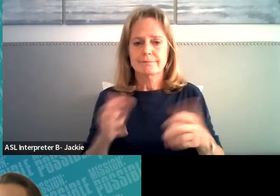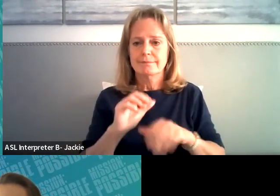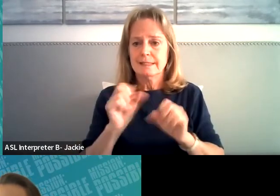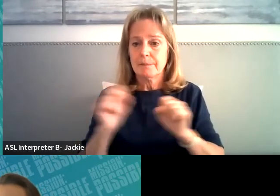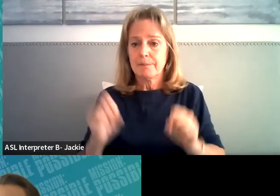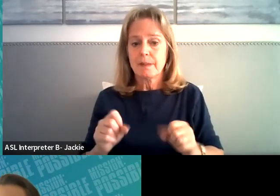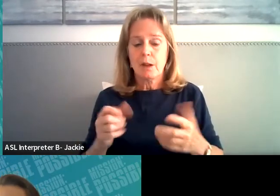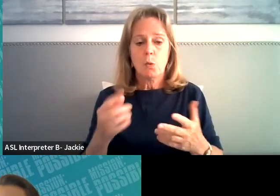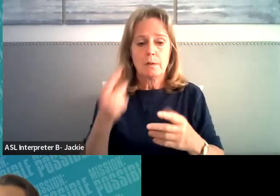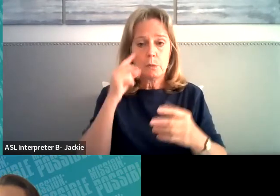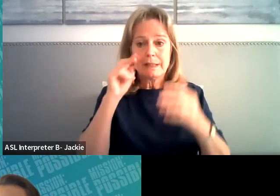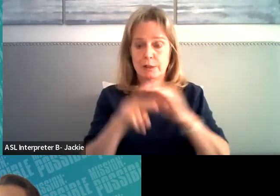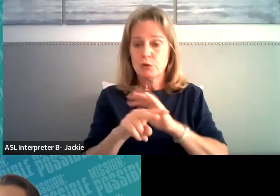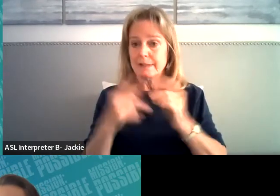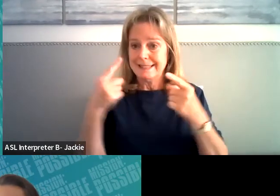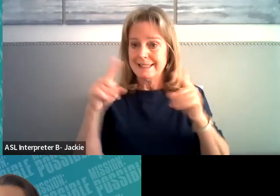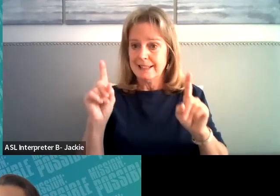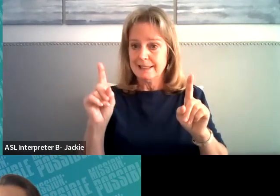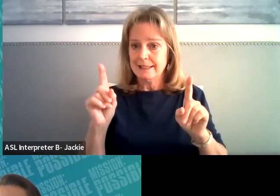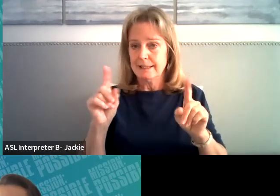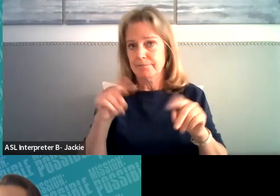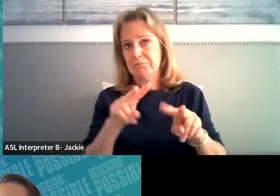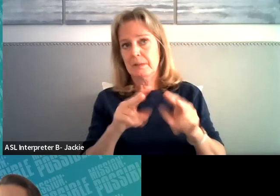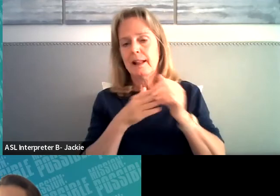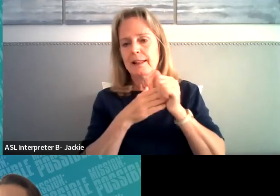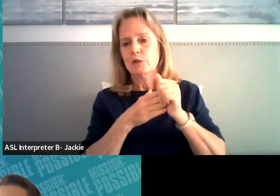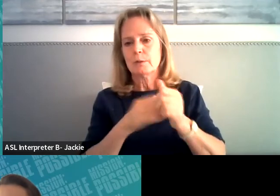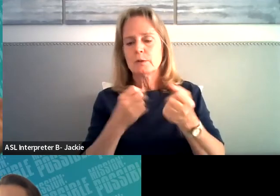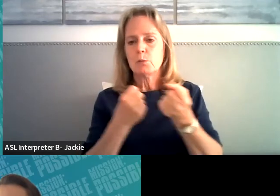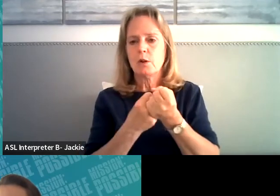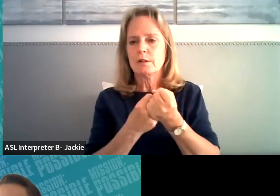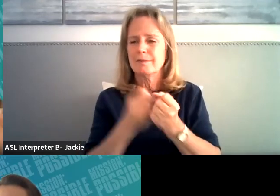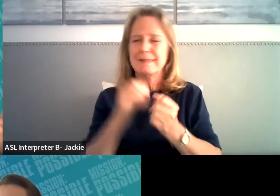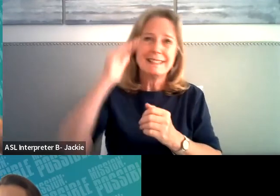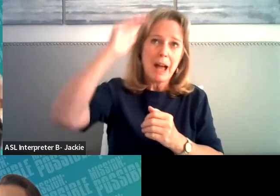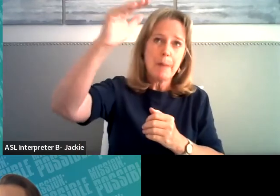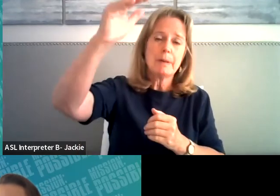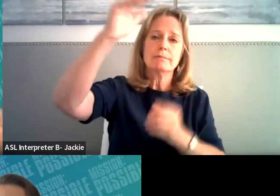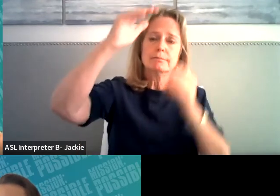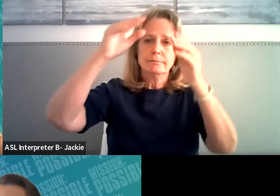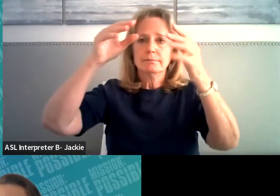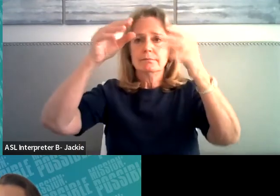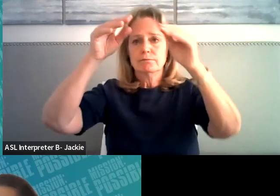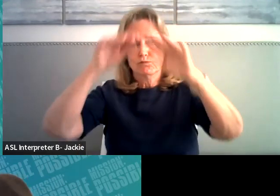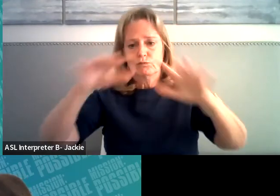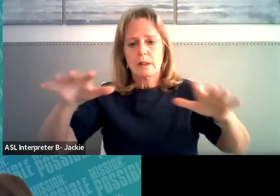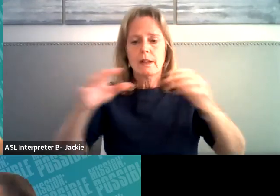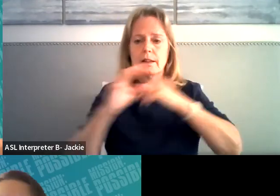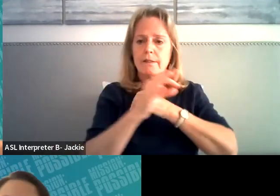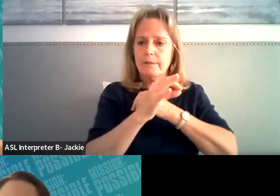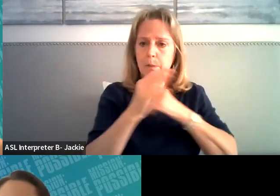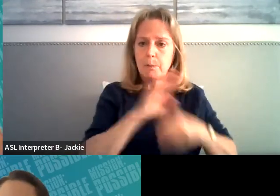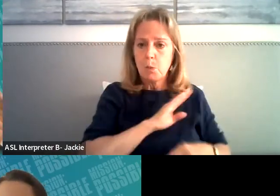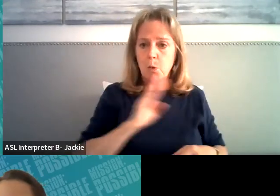success of co-teaching is the leadership support from the very top, all the way from the board members to